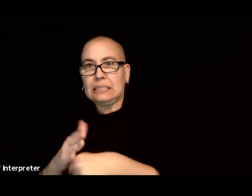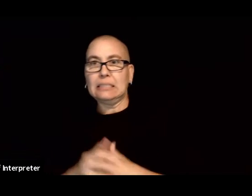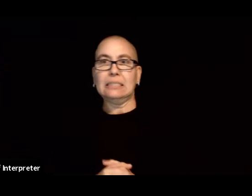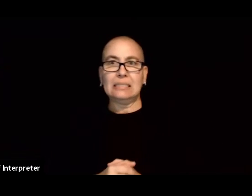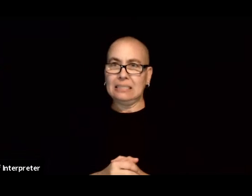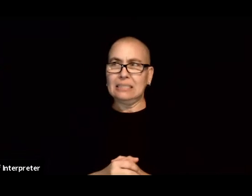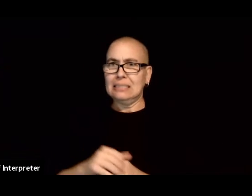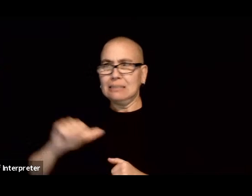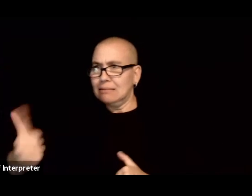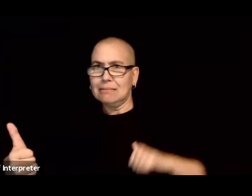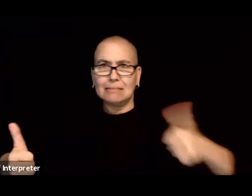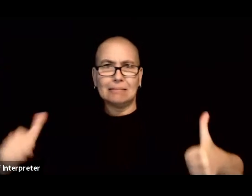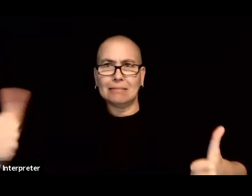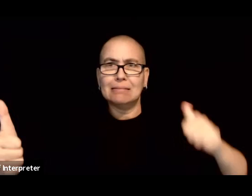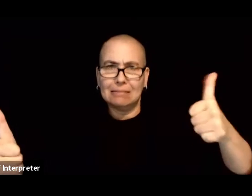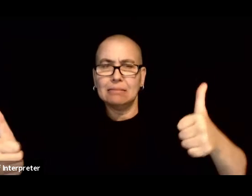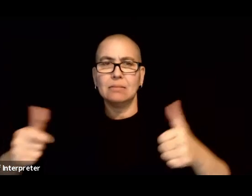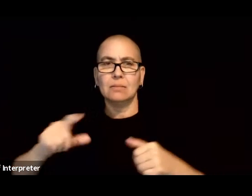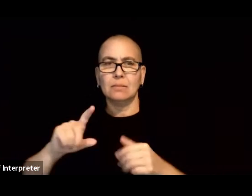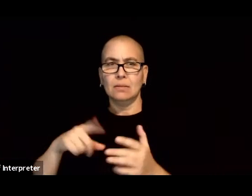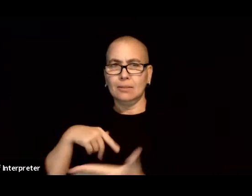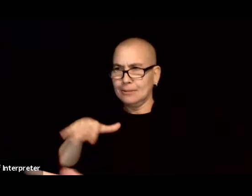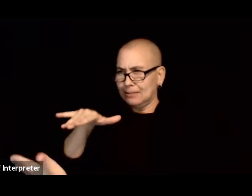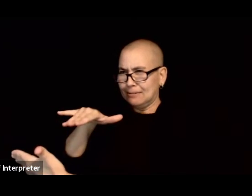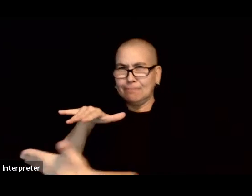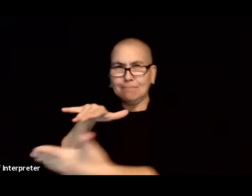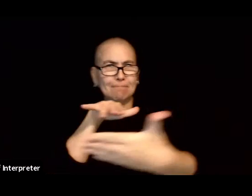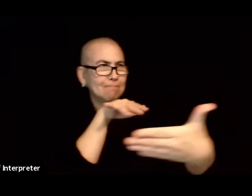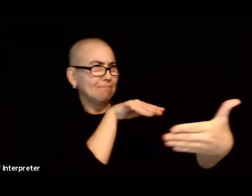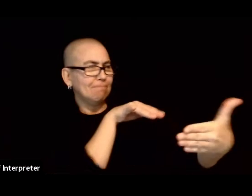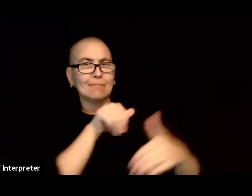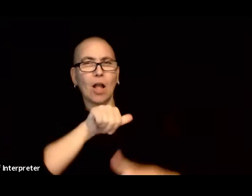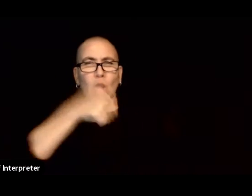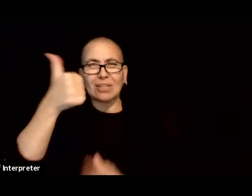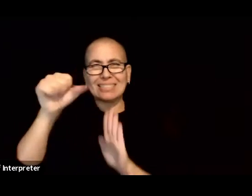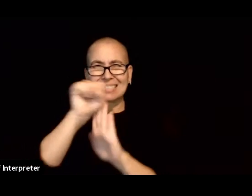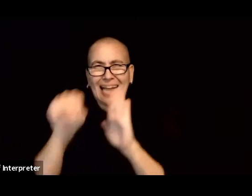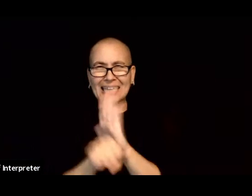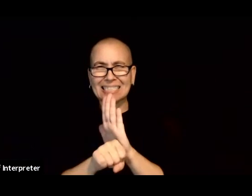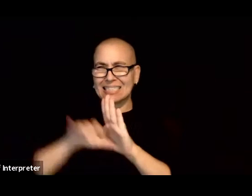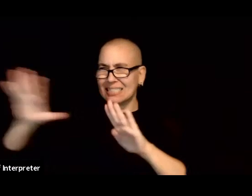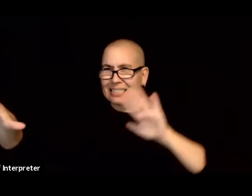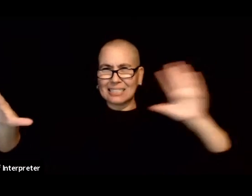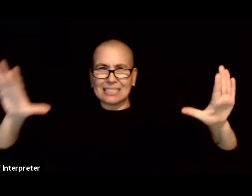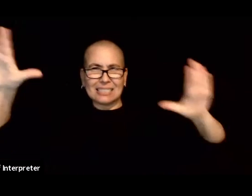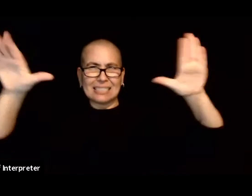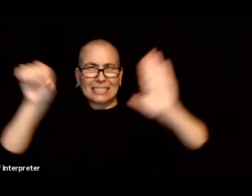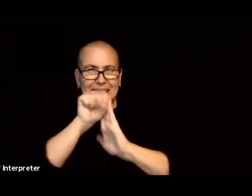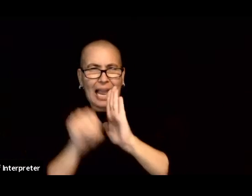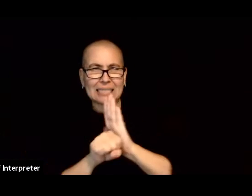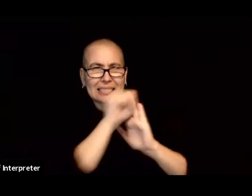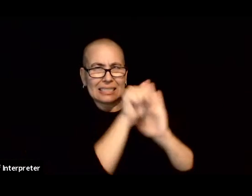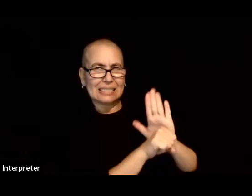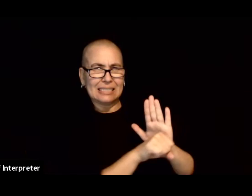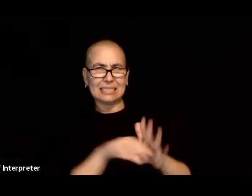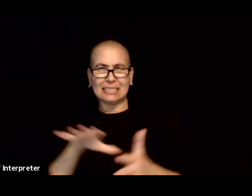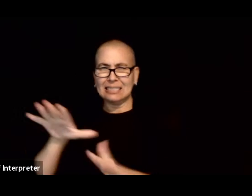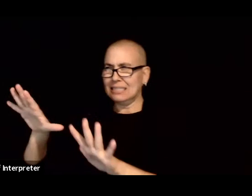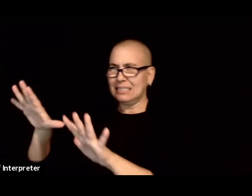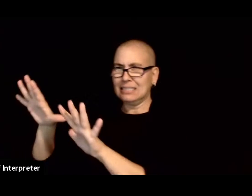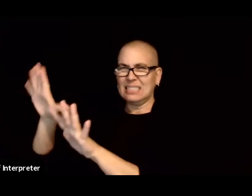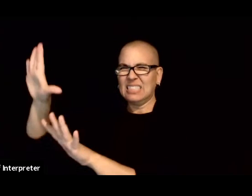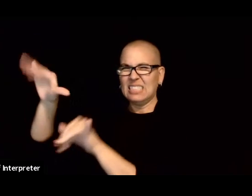measures themselves are getting updated and more precise. Certainly, all of these risk measures are